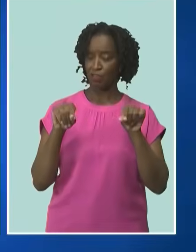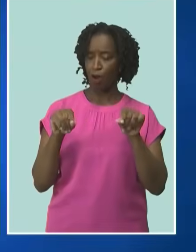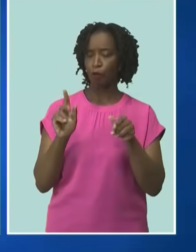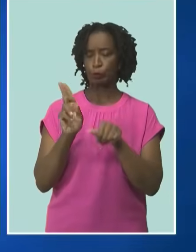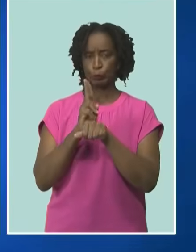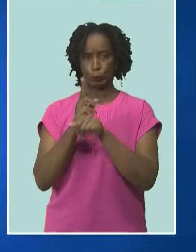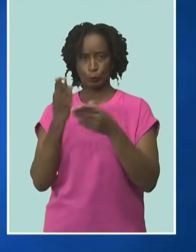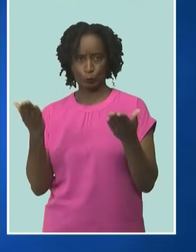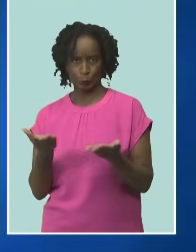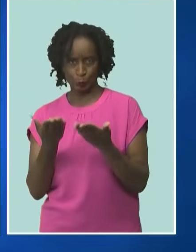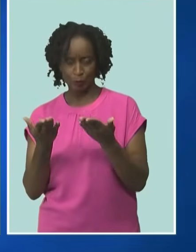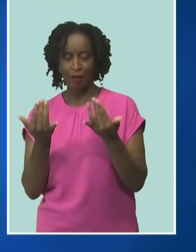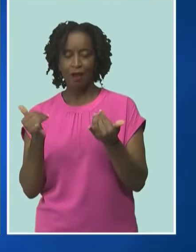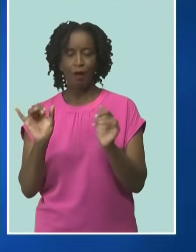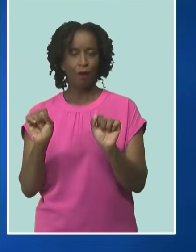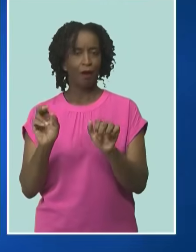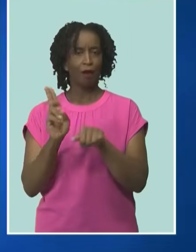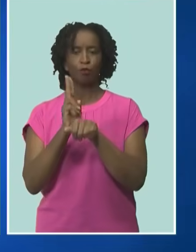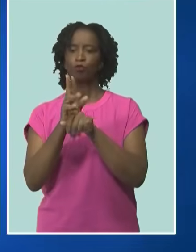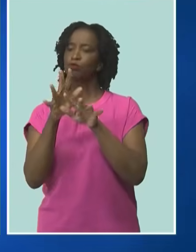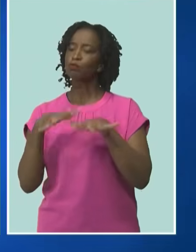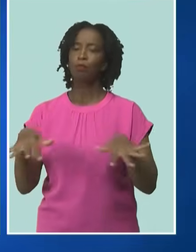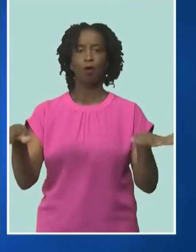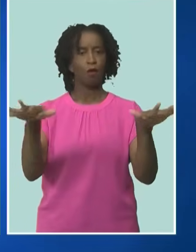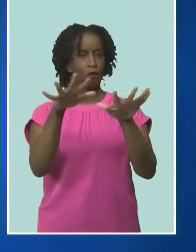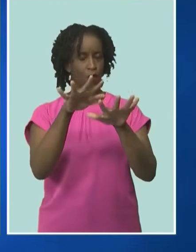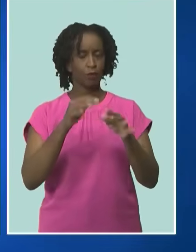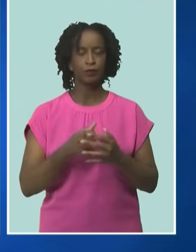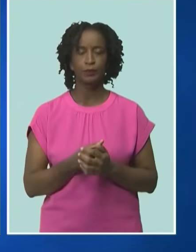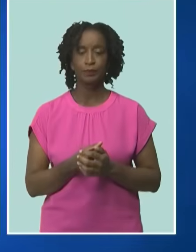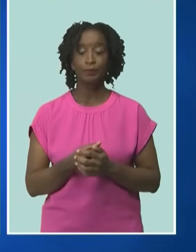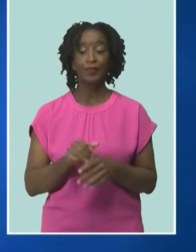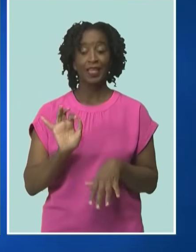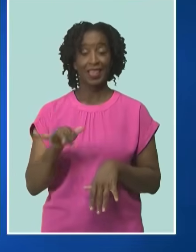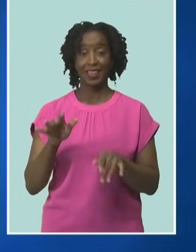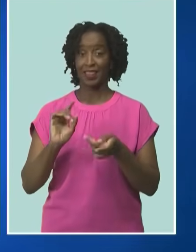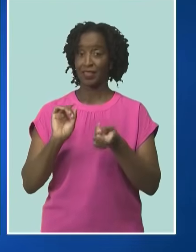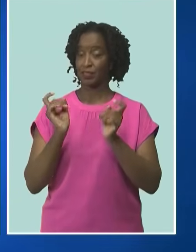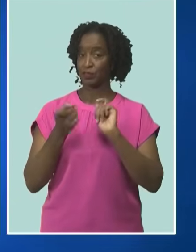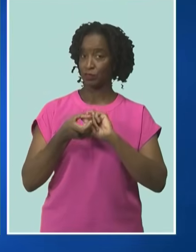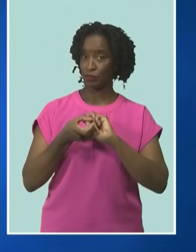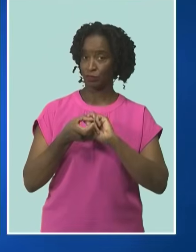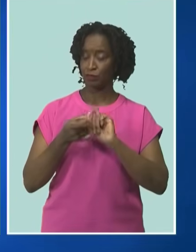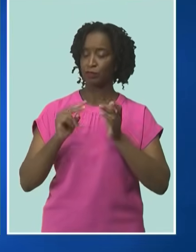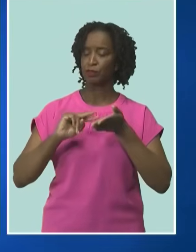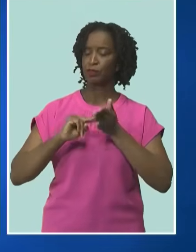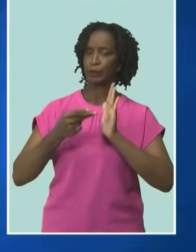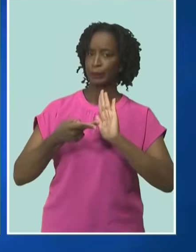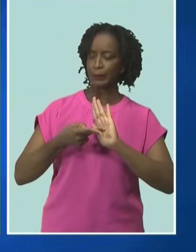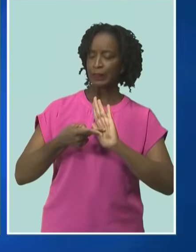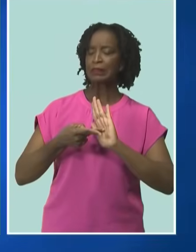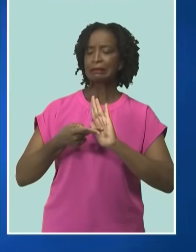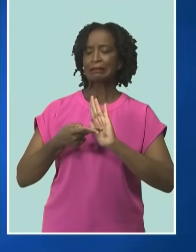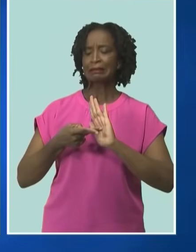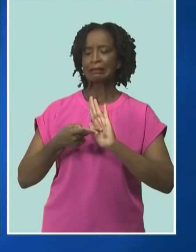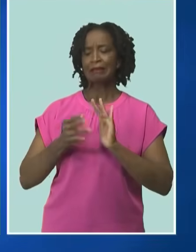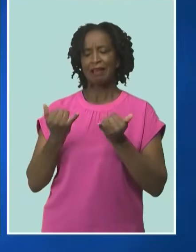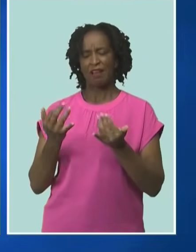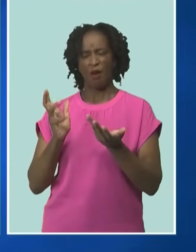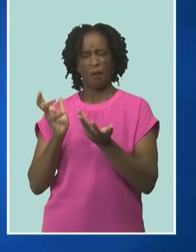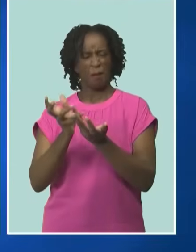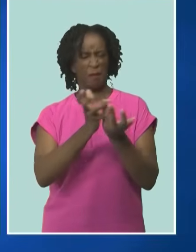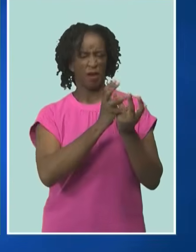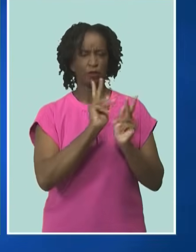by an evolving digital payments platform. This shift has not only modernized our product suite, but it also fueled